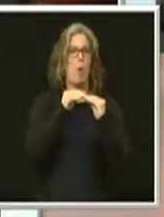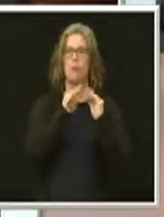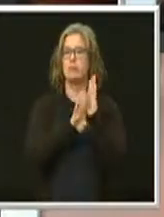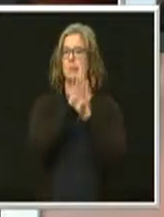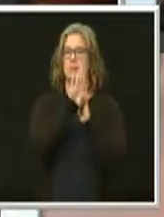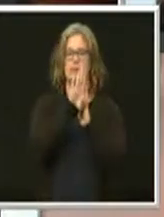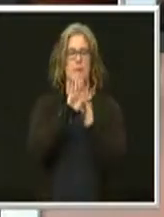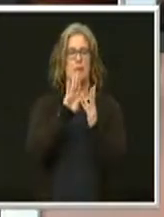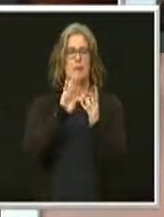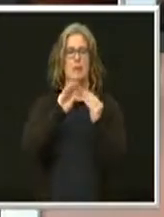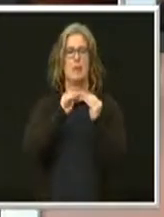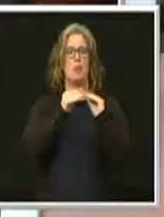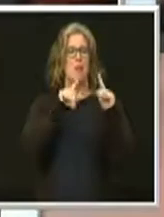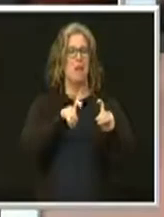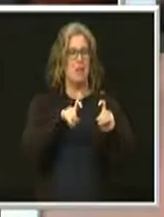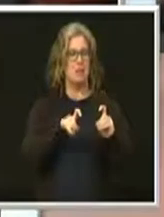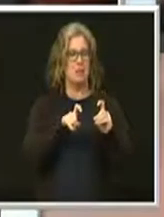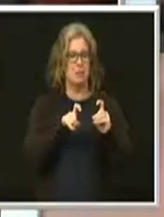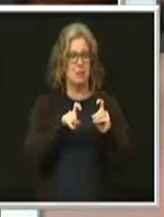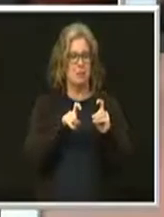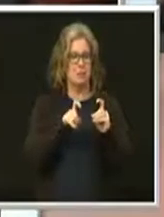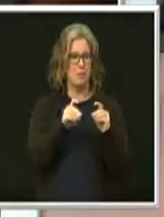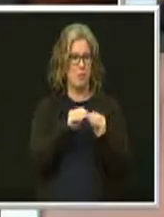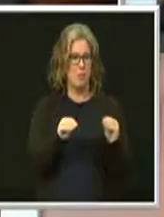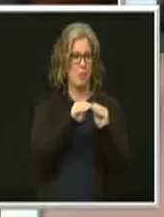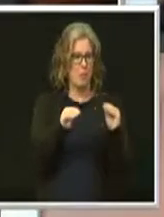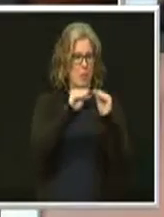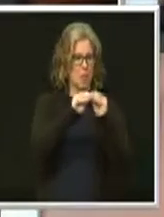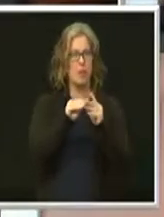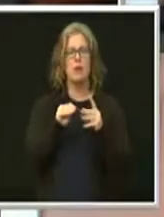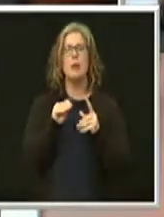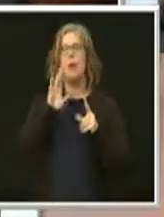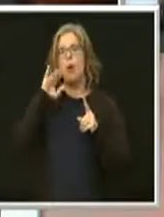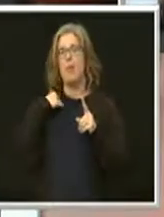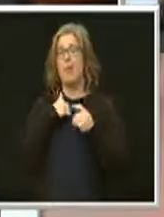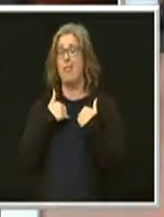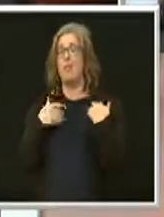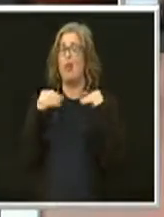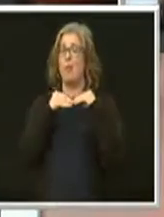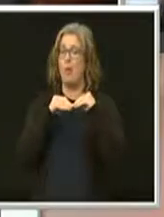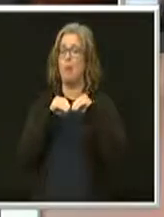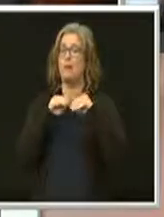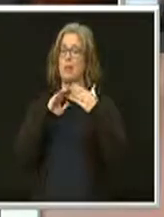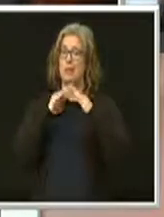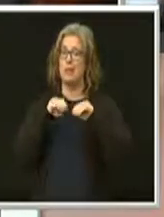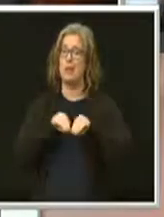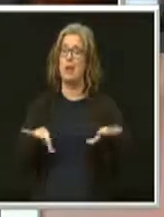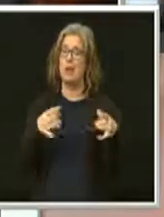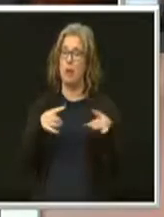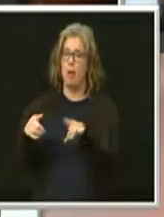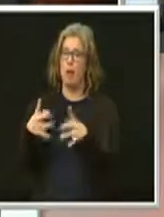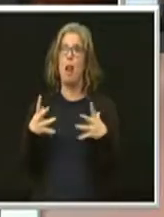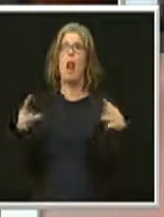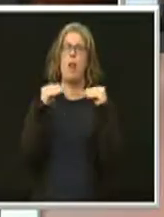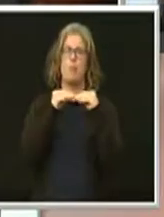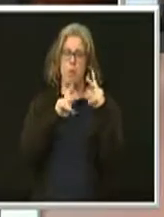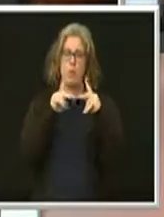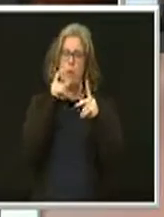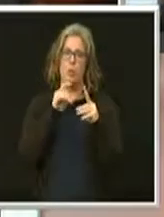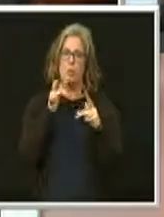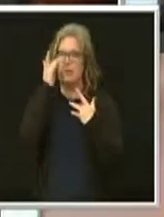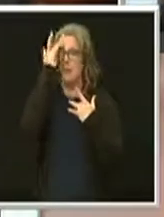cases as the amount of testing we have is increasing, but also we just know we have a lot more community spread going on. There are a lot more people infected